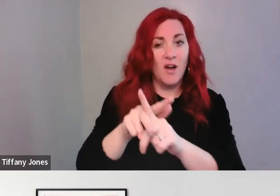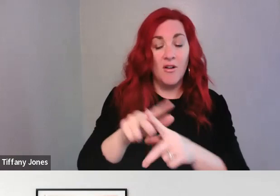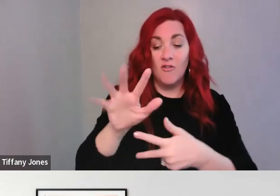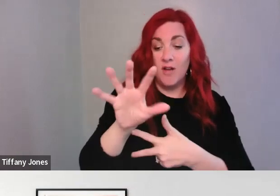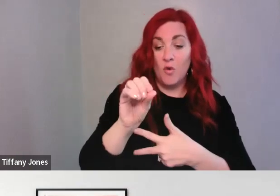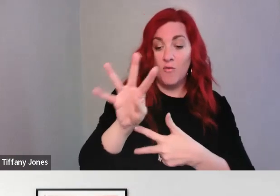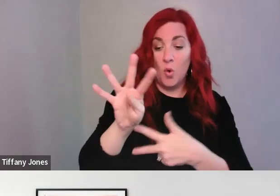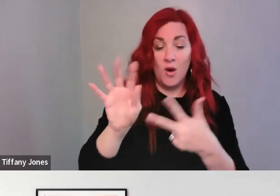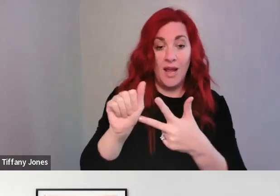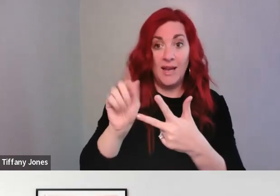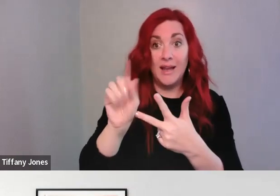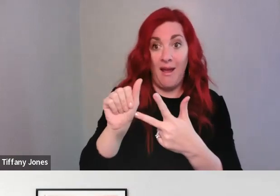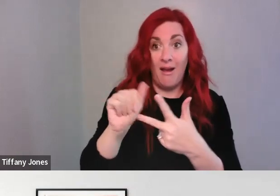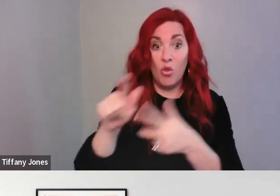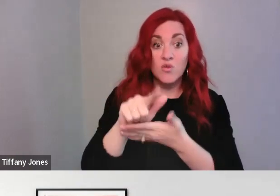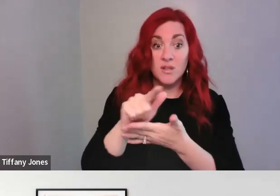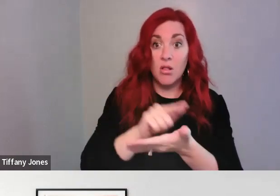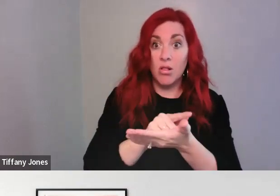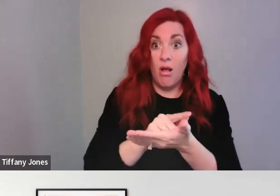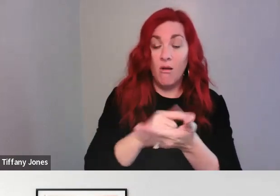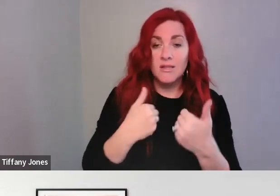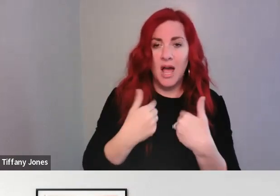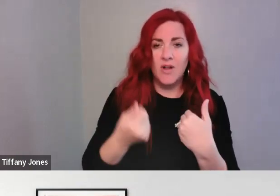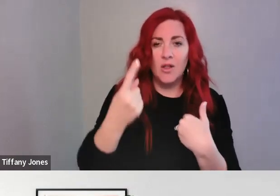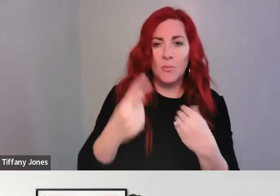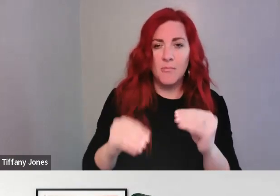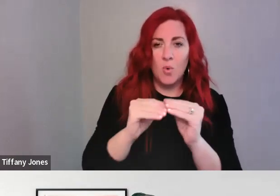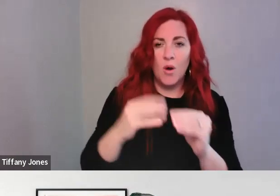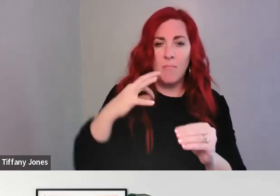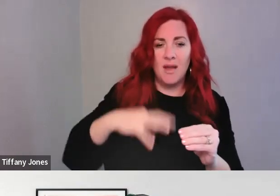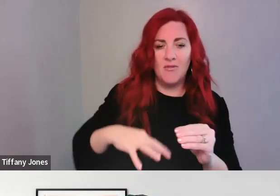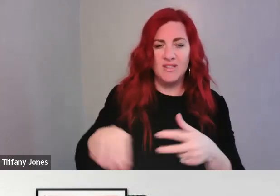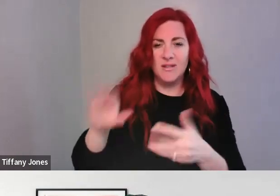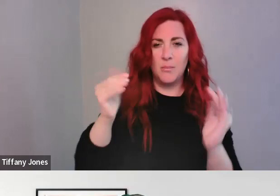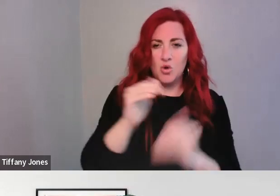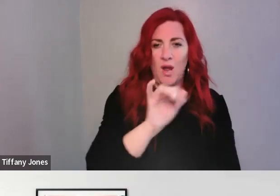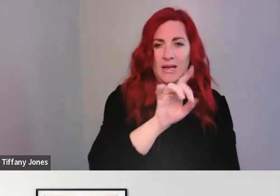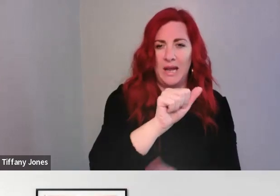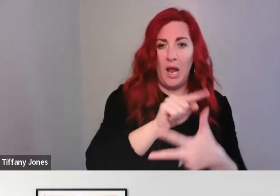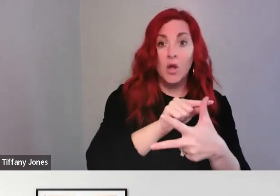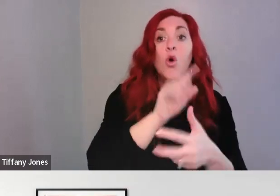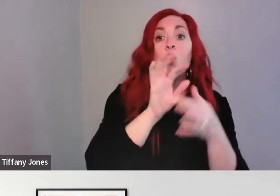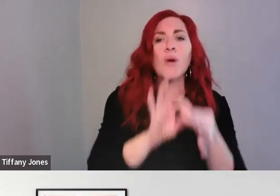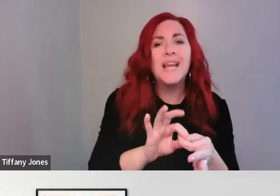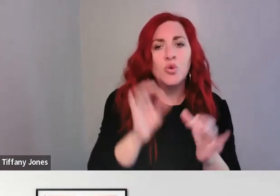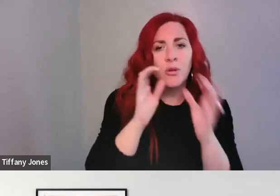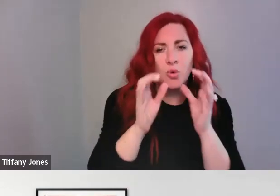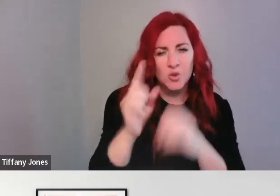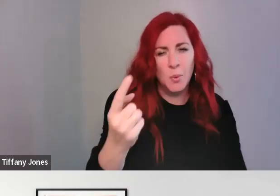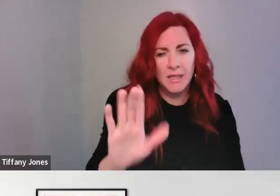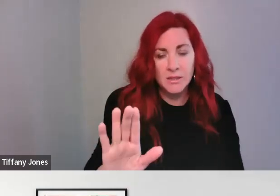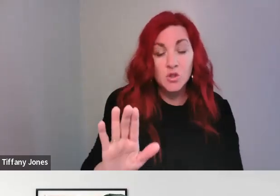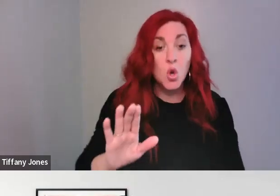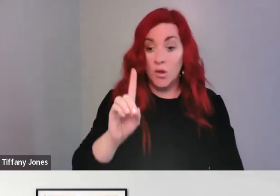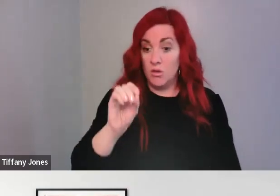ADA, because those laws entitle you to a bit more than IDEA does in terms of communication. So this document I linked, I think, is